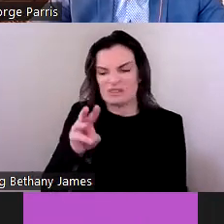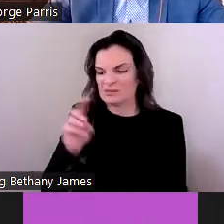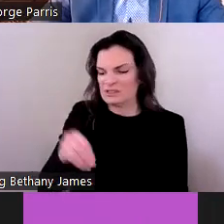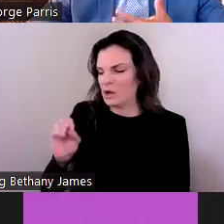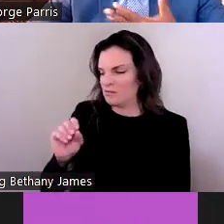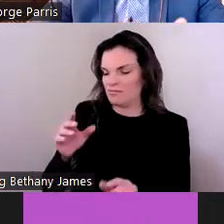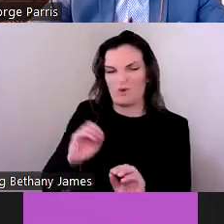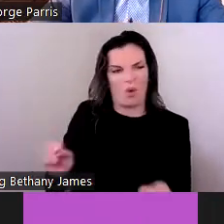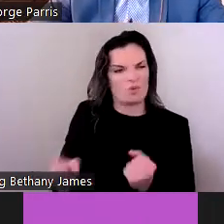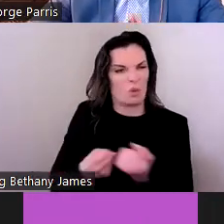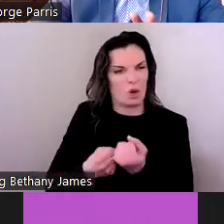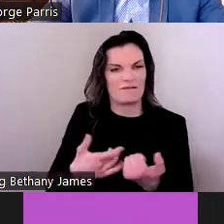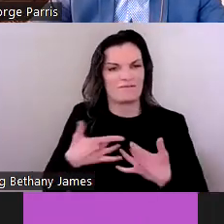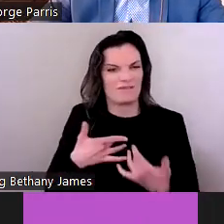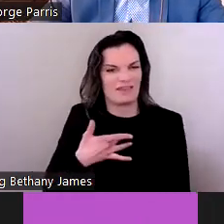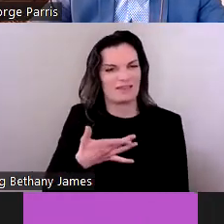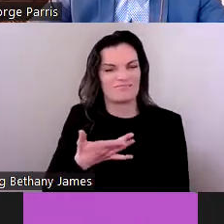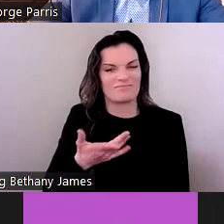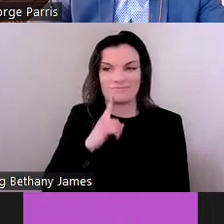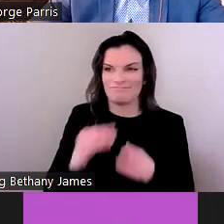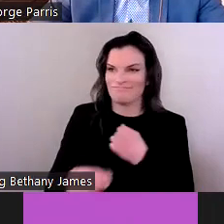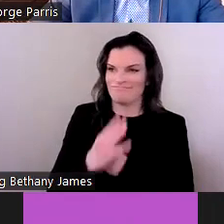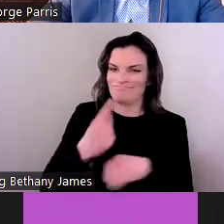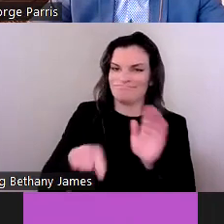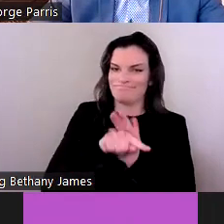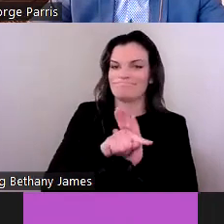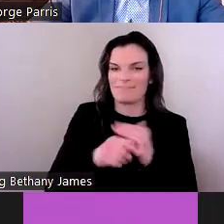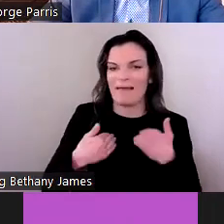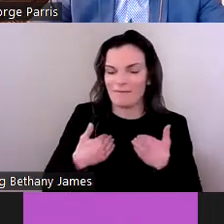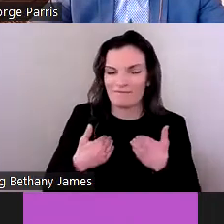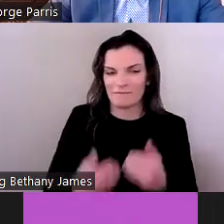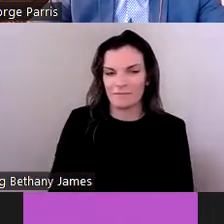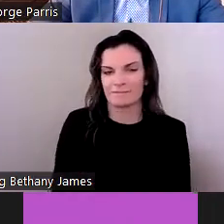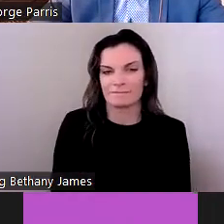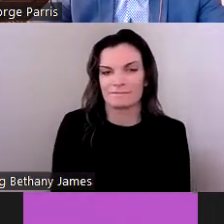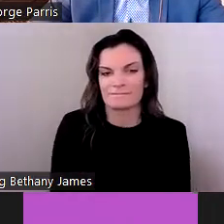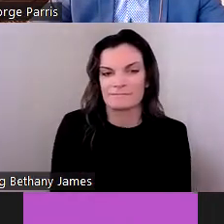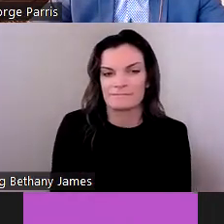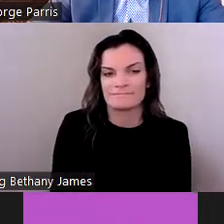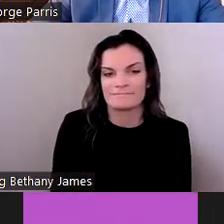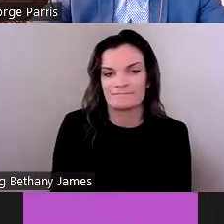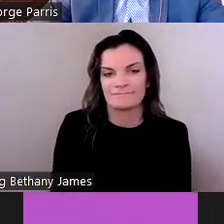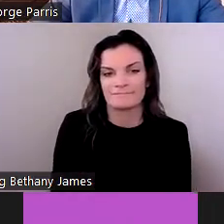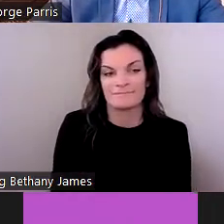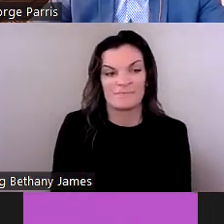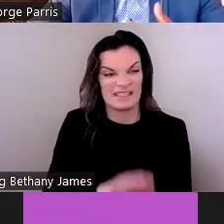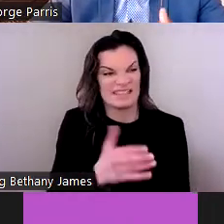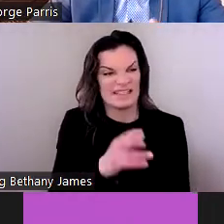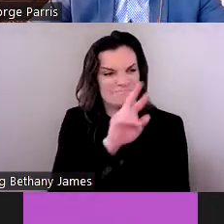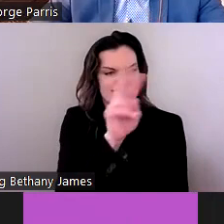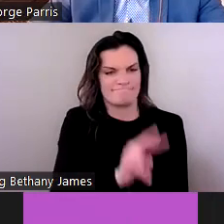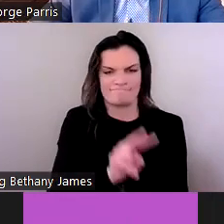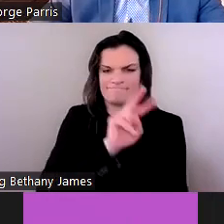that I would call, and again, environments that are supposed to have empathy